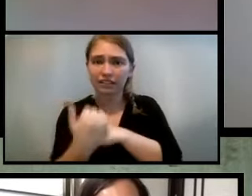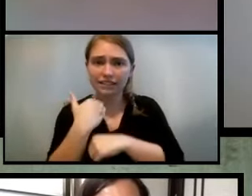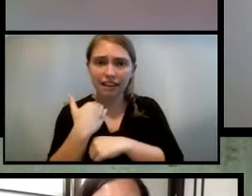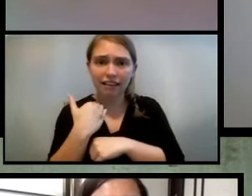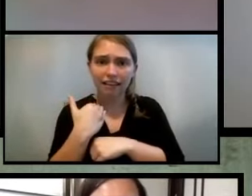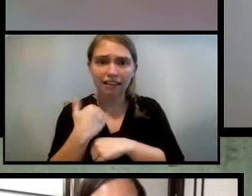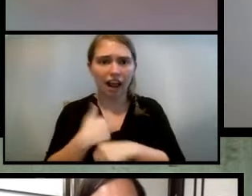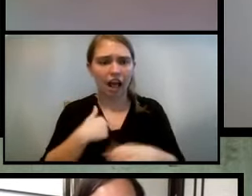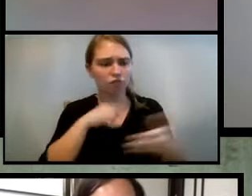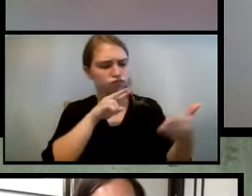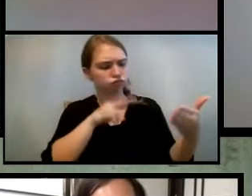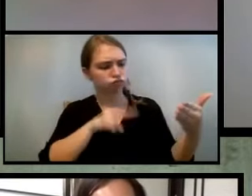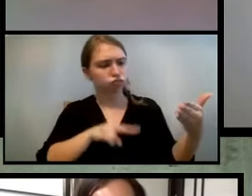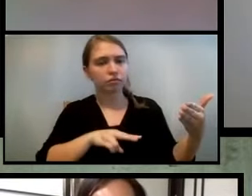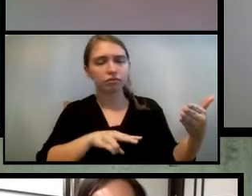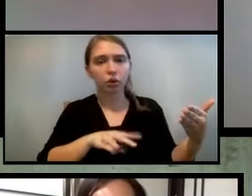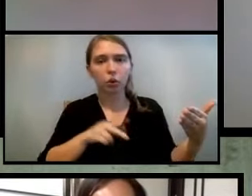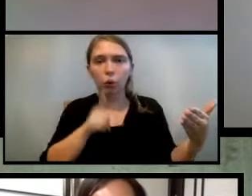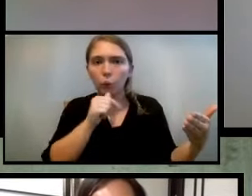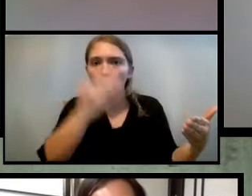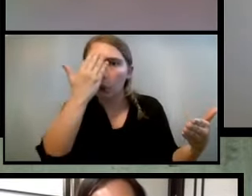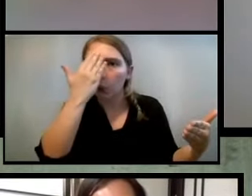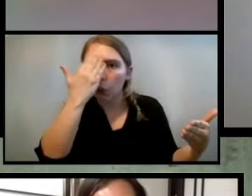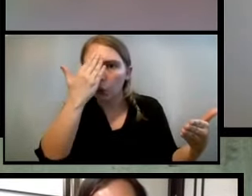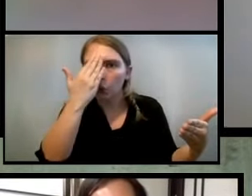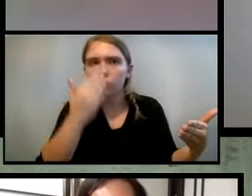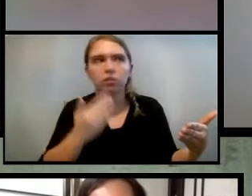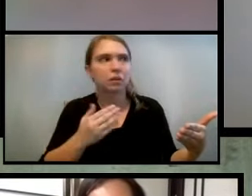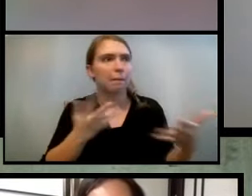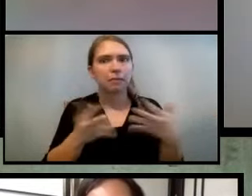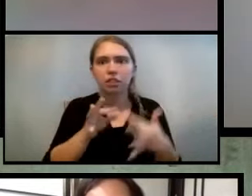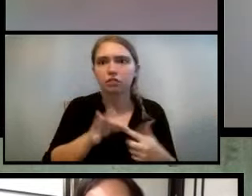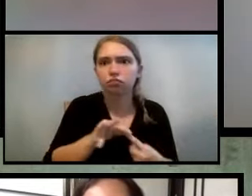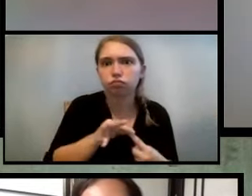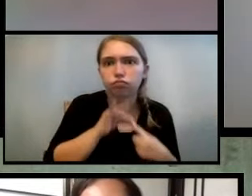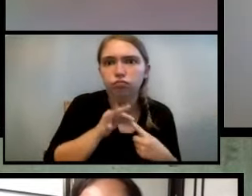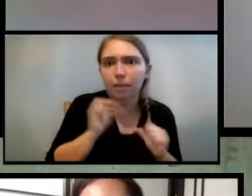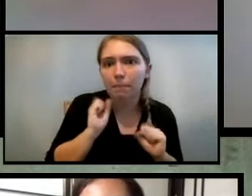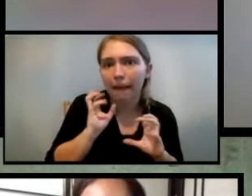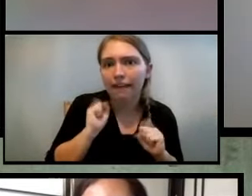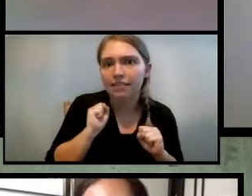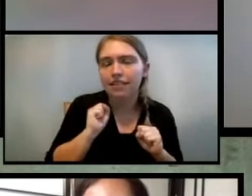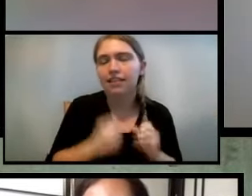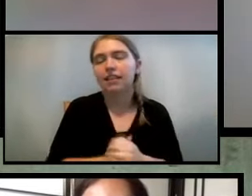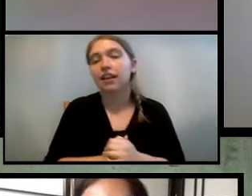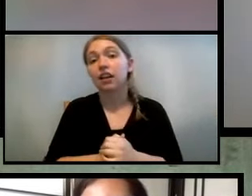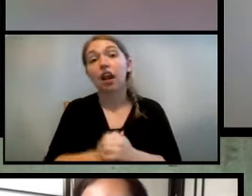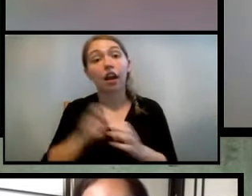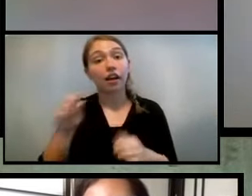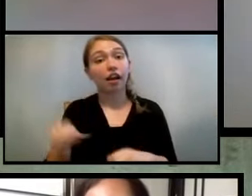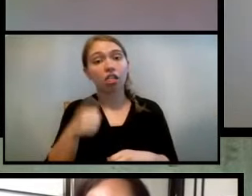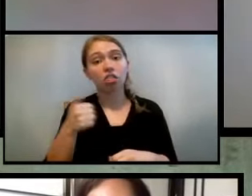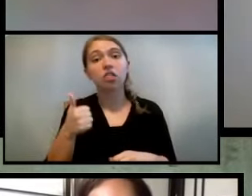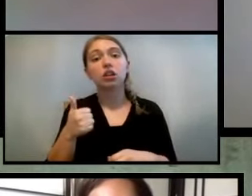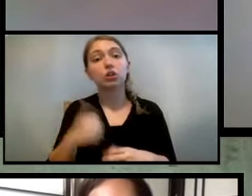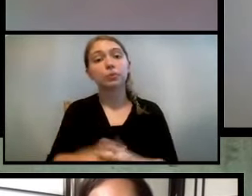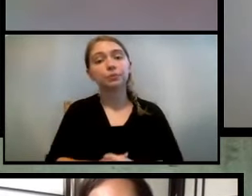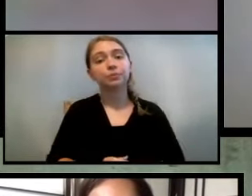because who knows what amazing treasure you've just sent me. Another thing is,